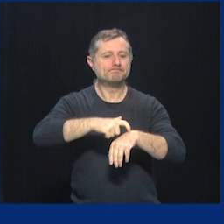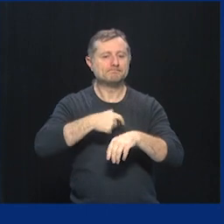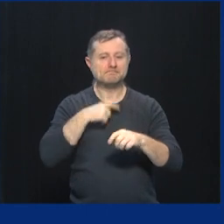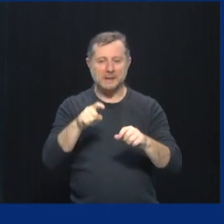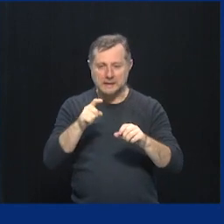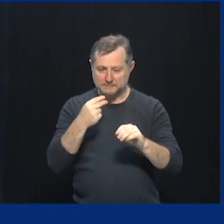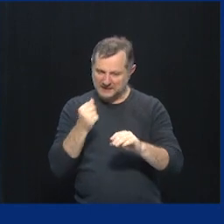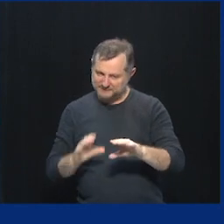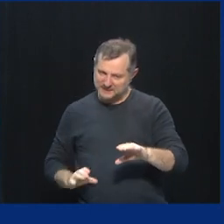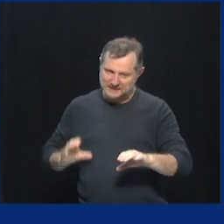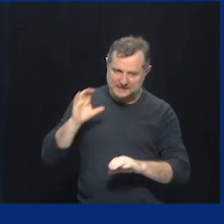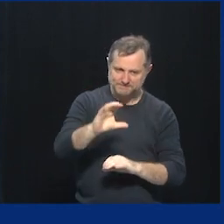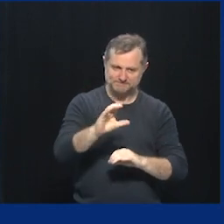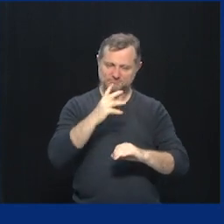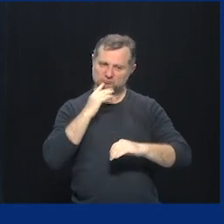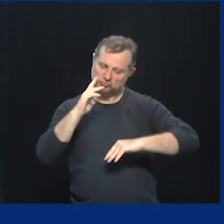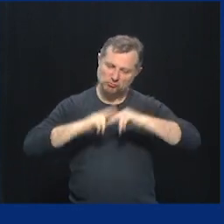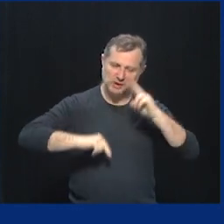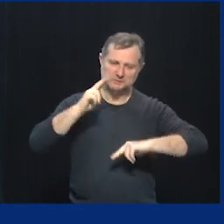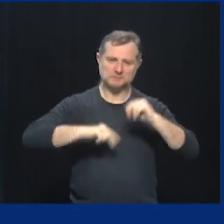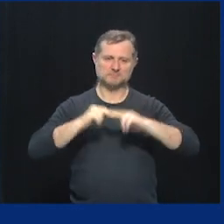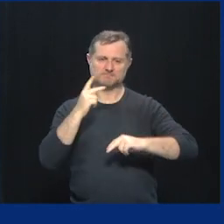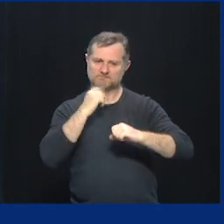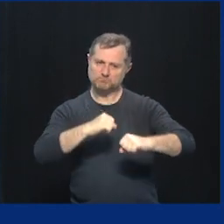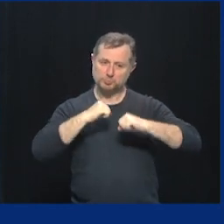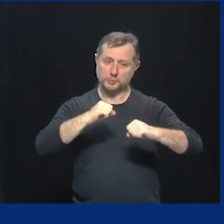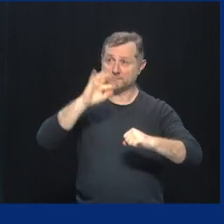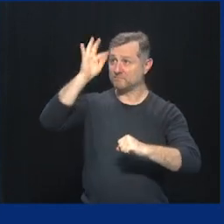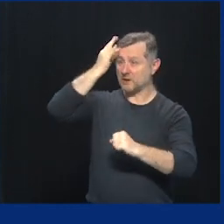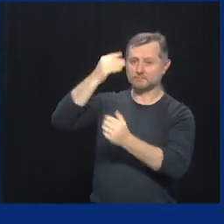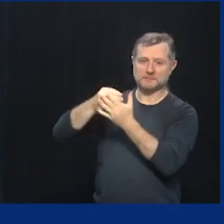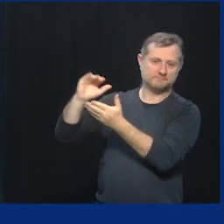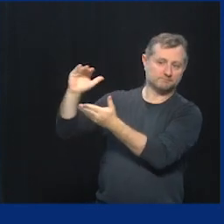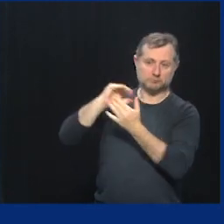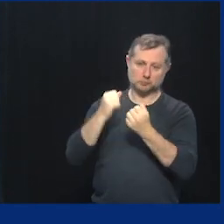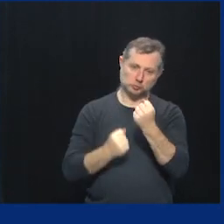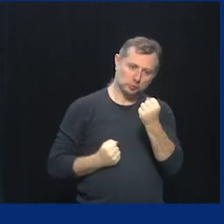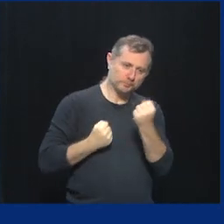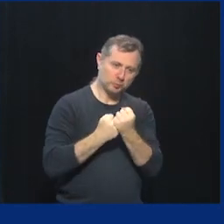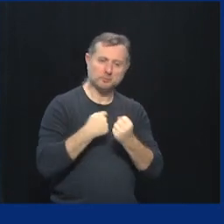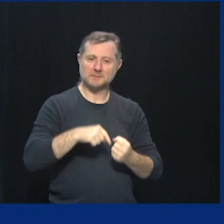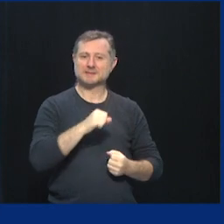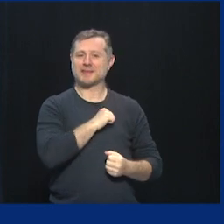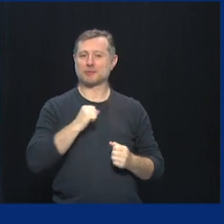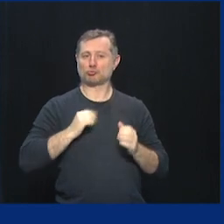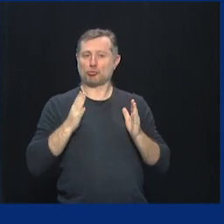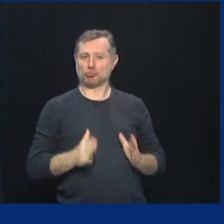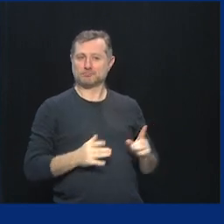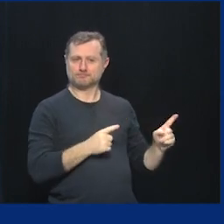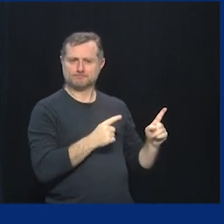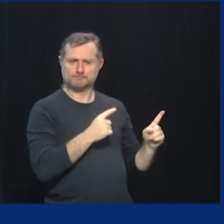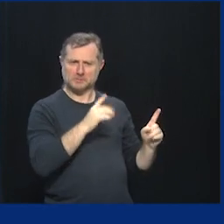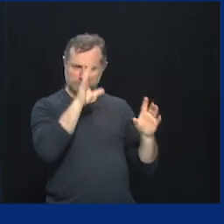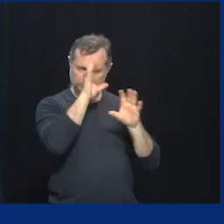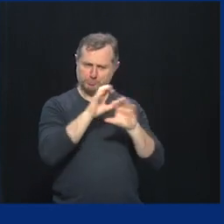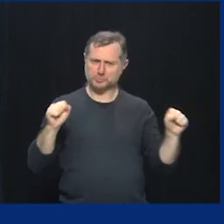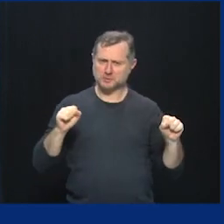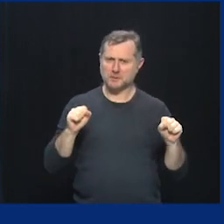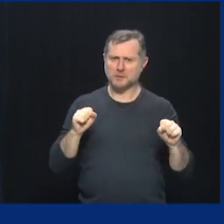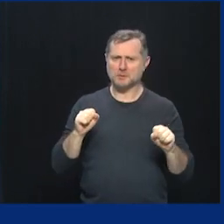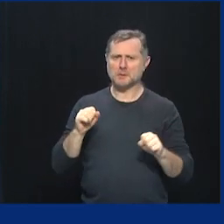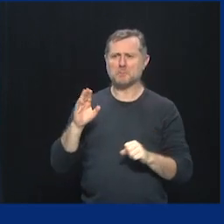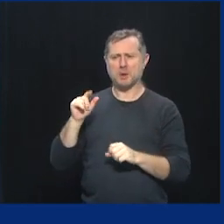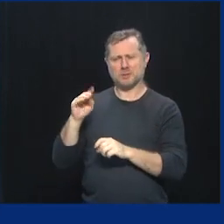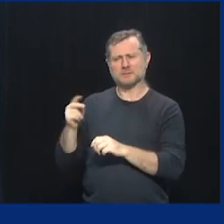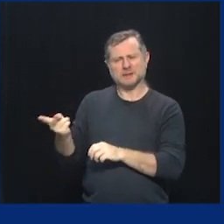working in partnership with our federal government and support from Senator Schumer and President Biden, who are working so hard